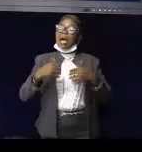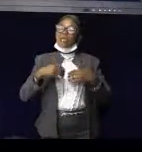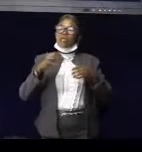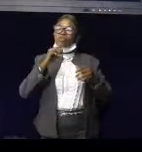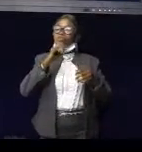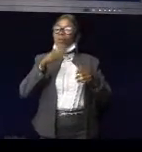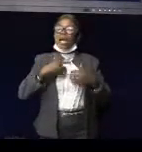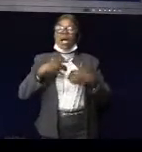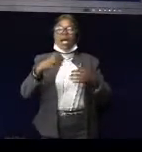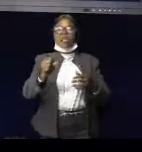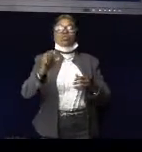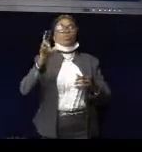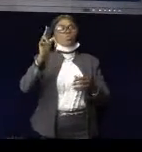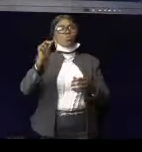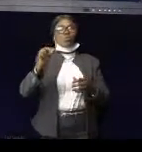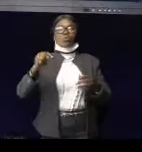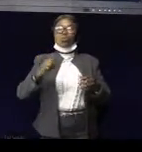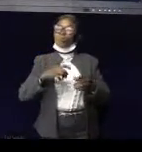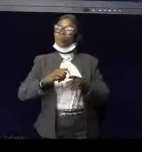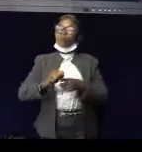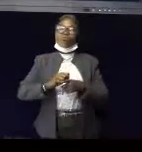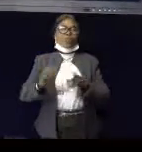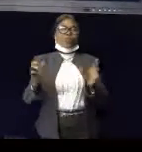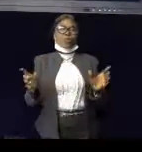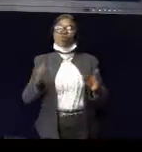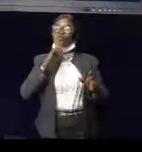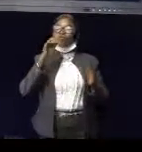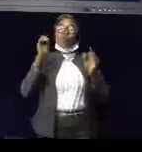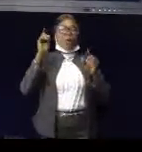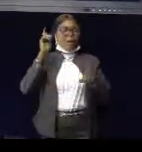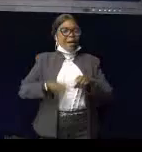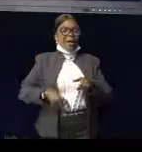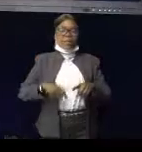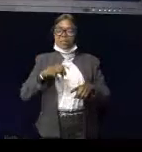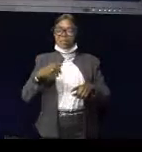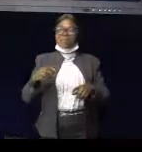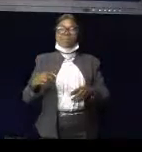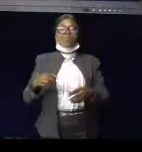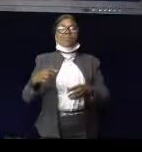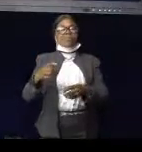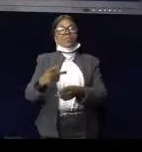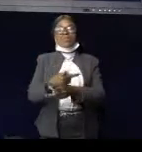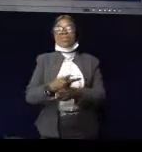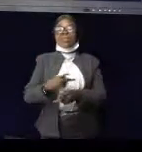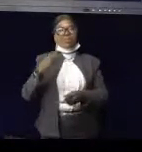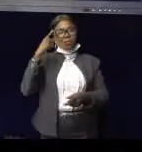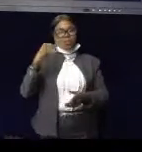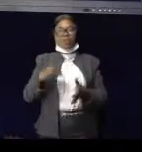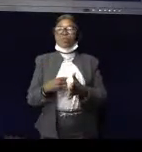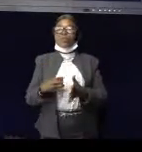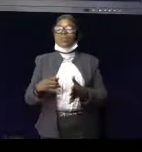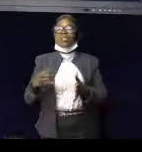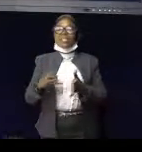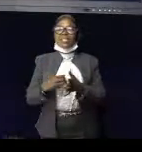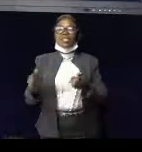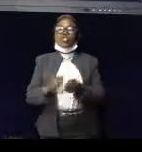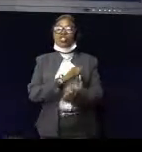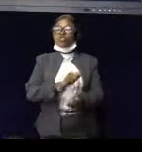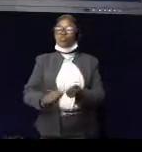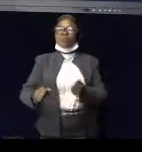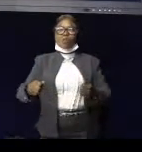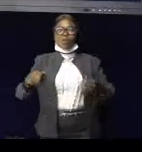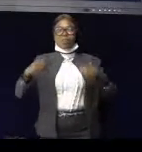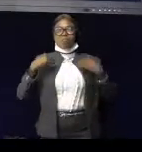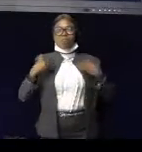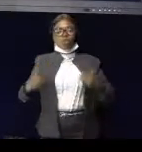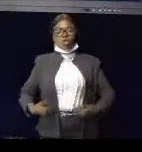it has no cure. It cannot be cured. So it's an incurable sexually transmitted disease which